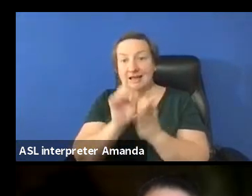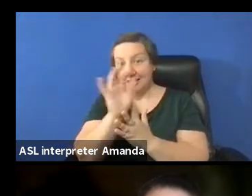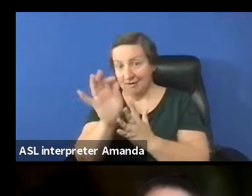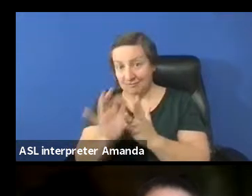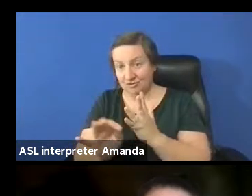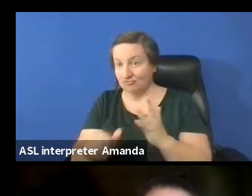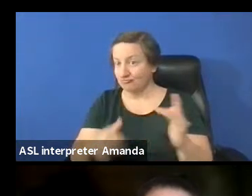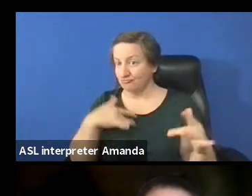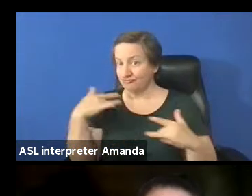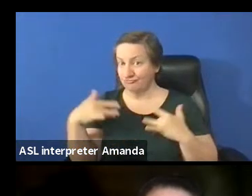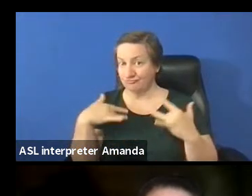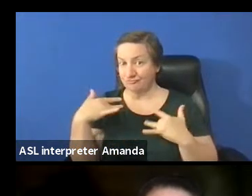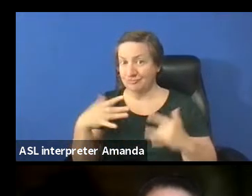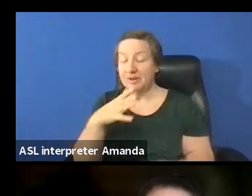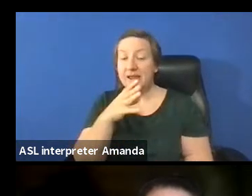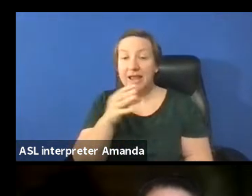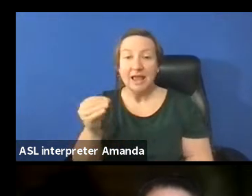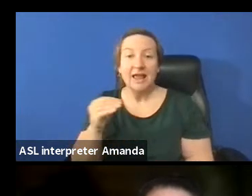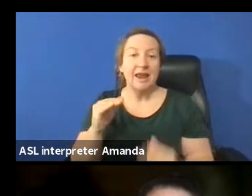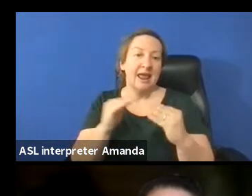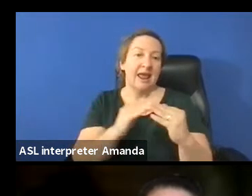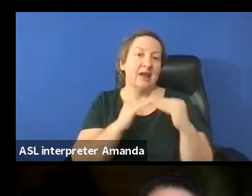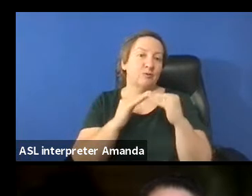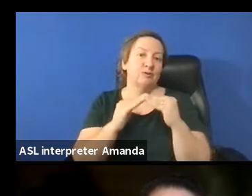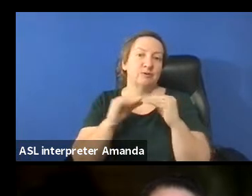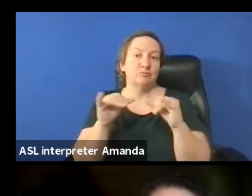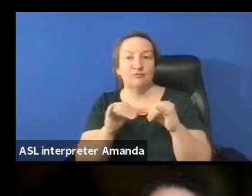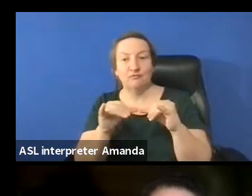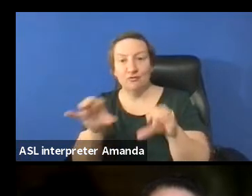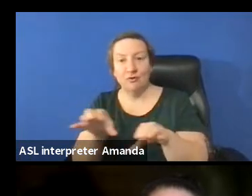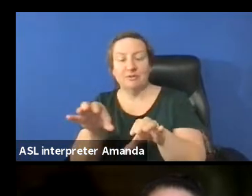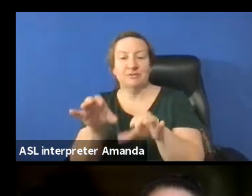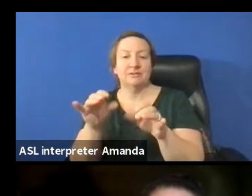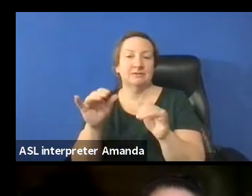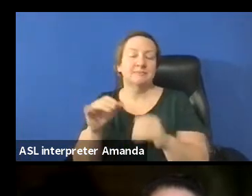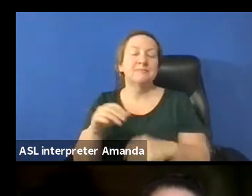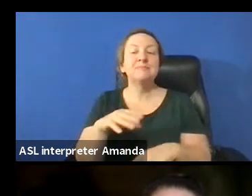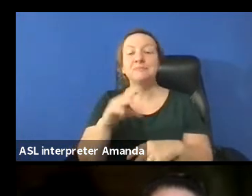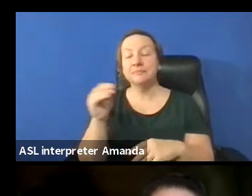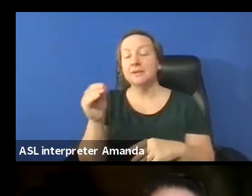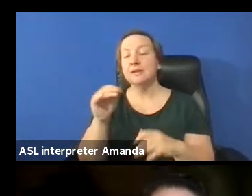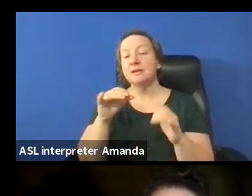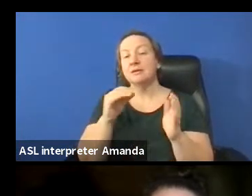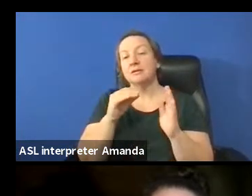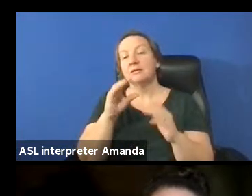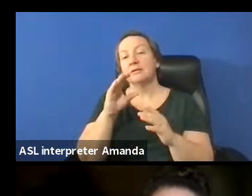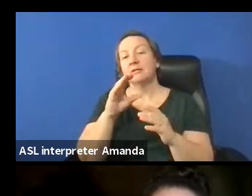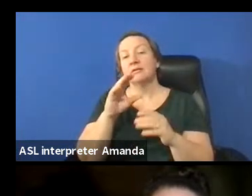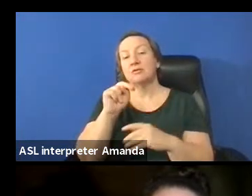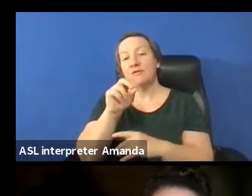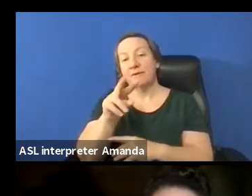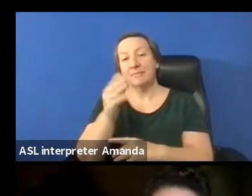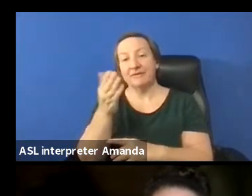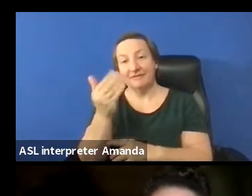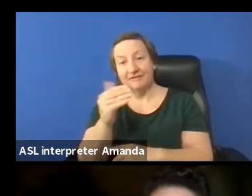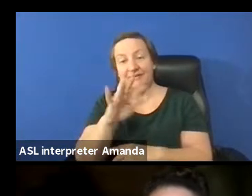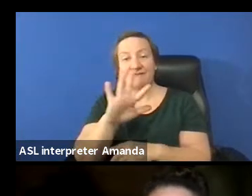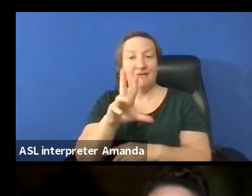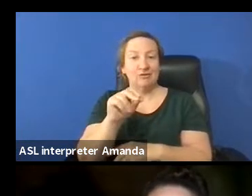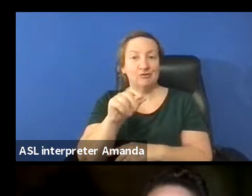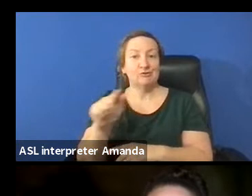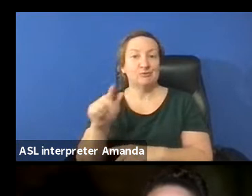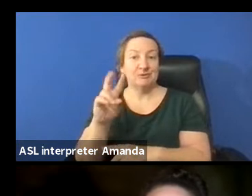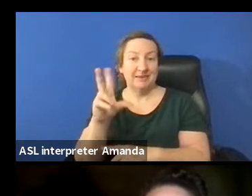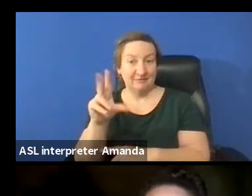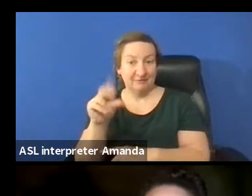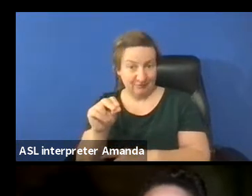exciting, and equity performance measures. Also mark your calendars, November 15th, 5:30 to 7:30